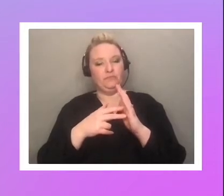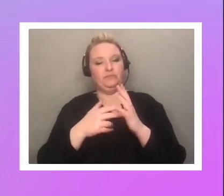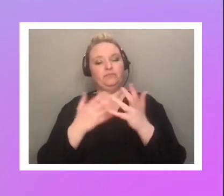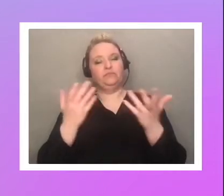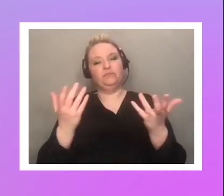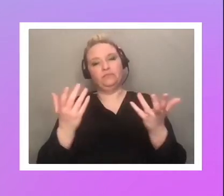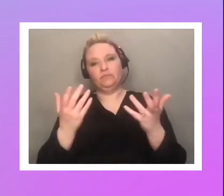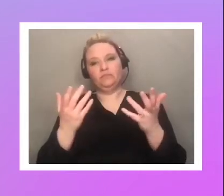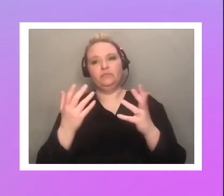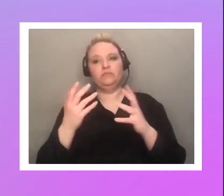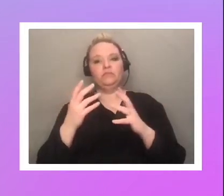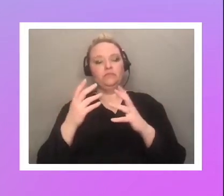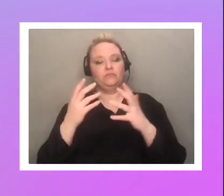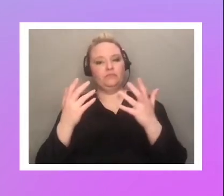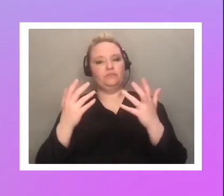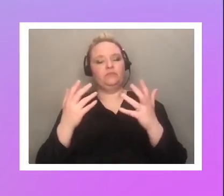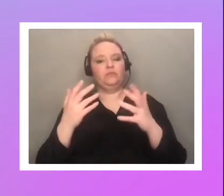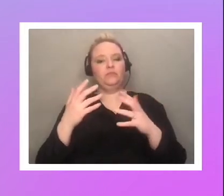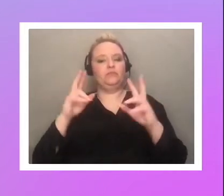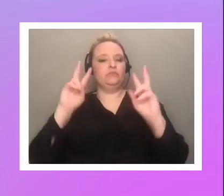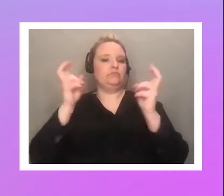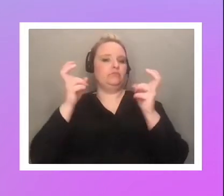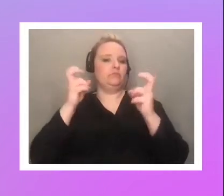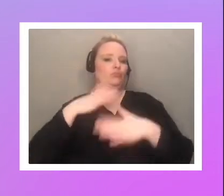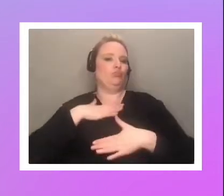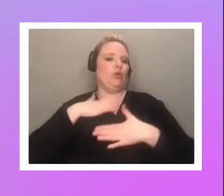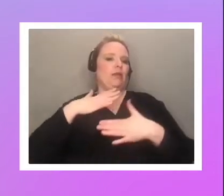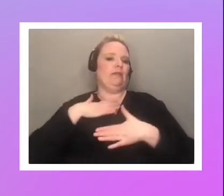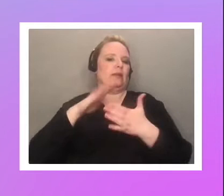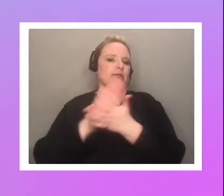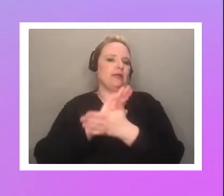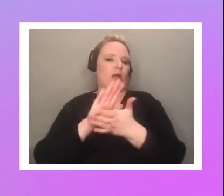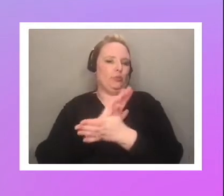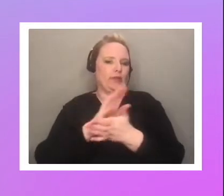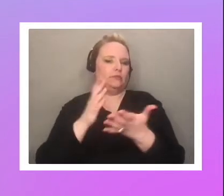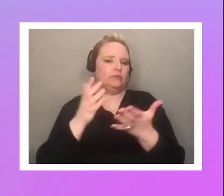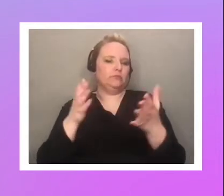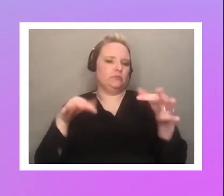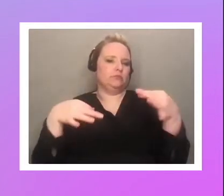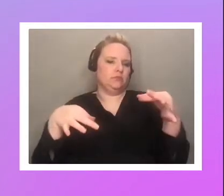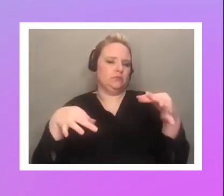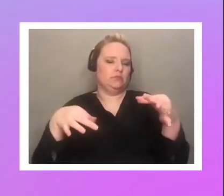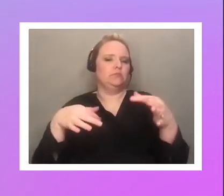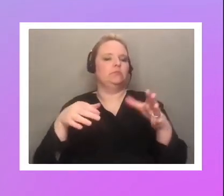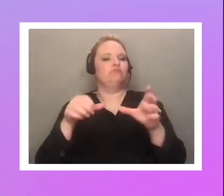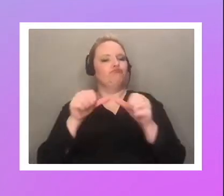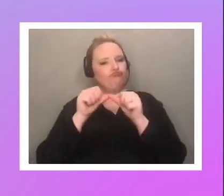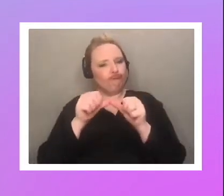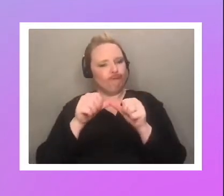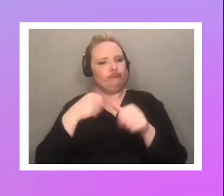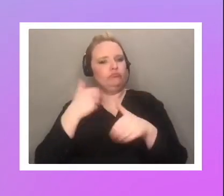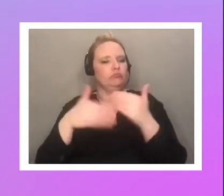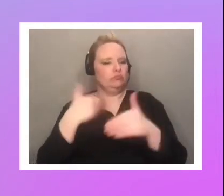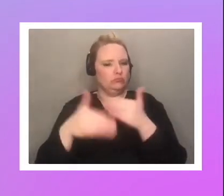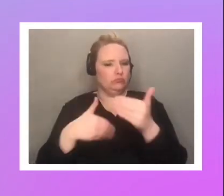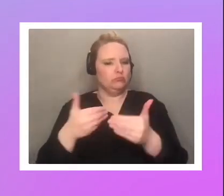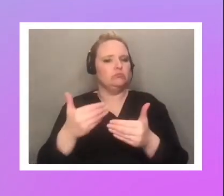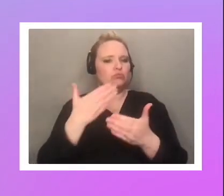I want to say breathing documents, but that's probably a good way to do it. And so,